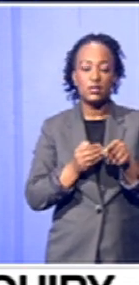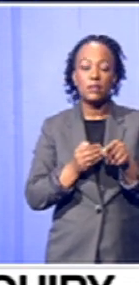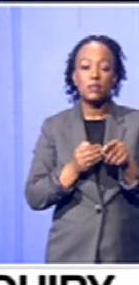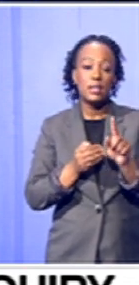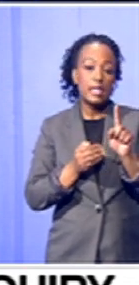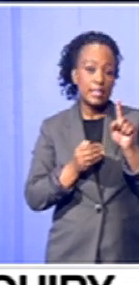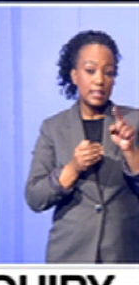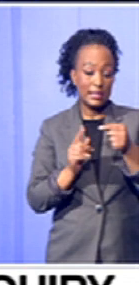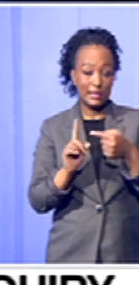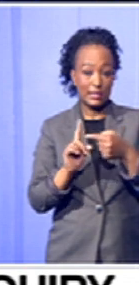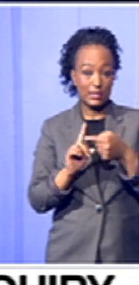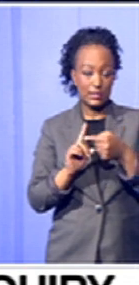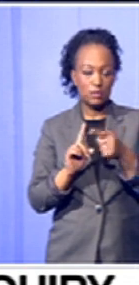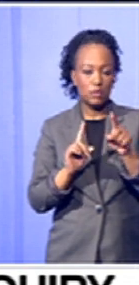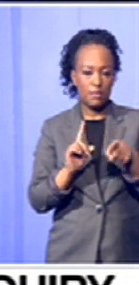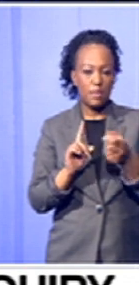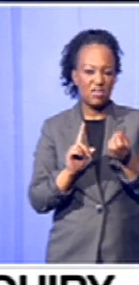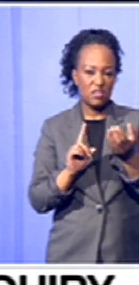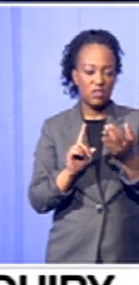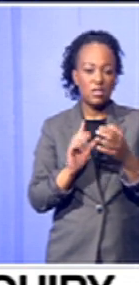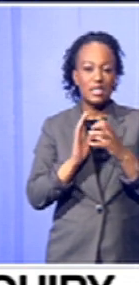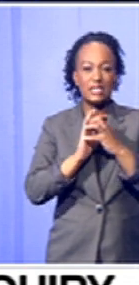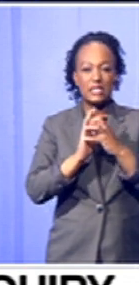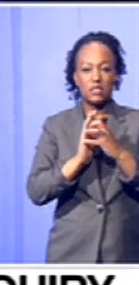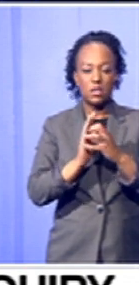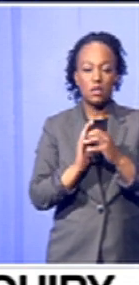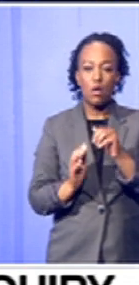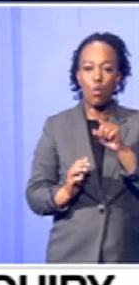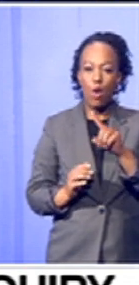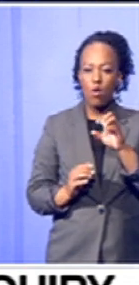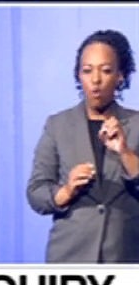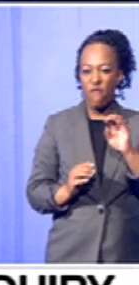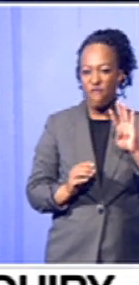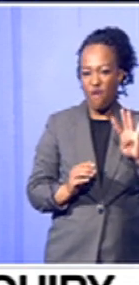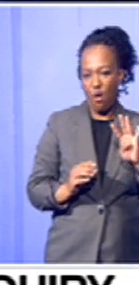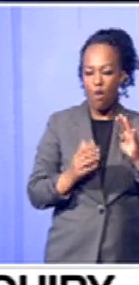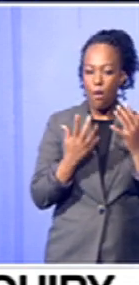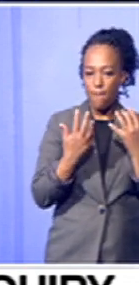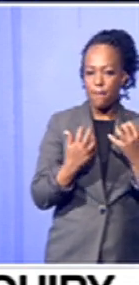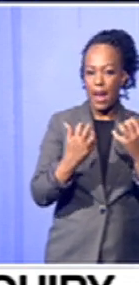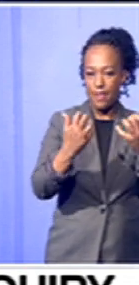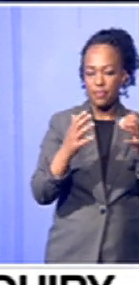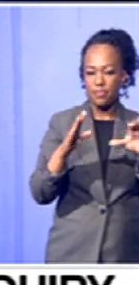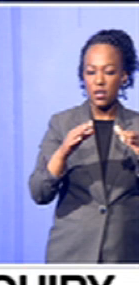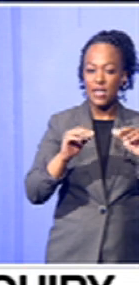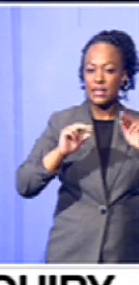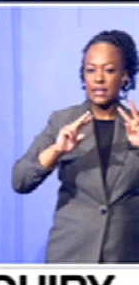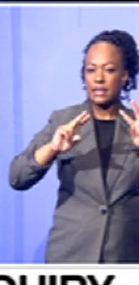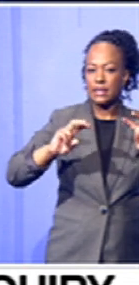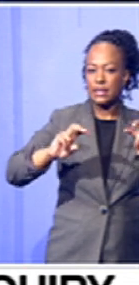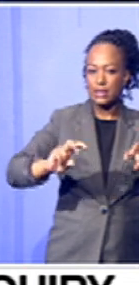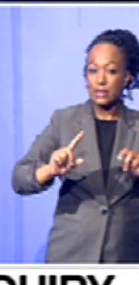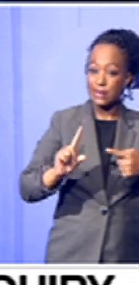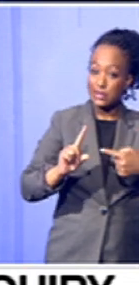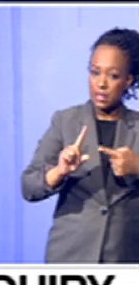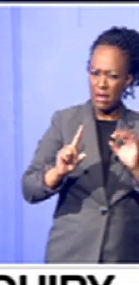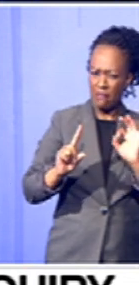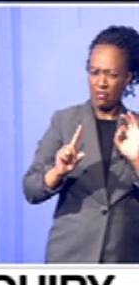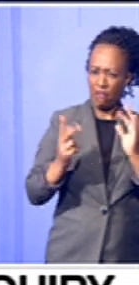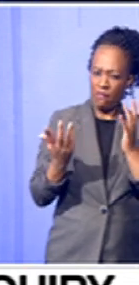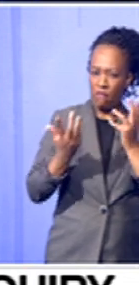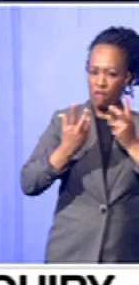the Section 194 Committee of Parliament that is investigating her fitness to hold office